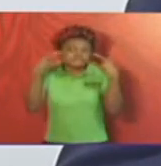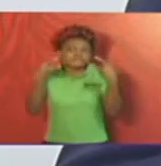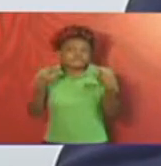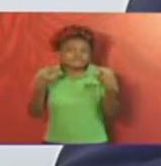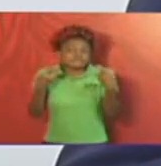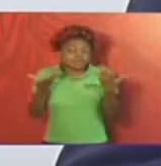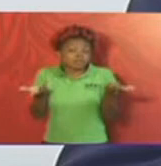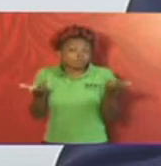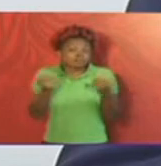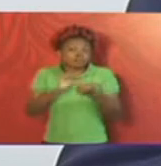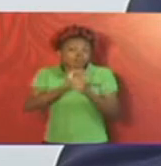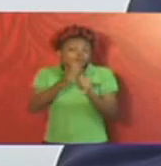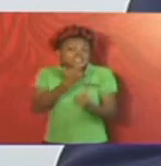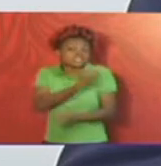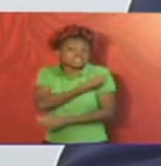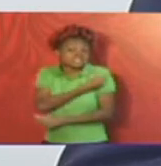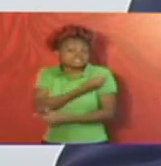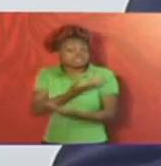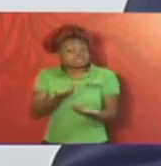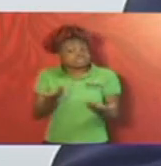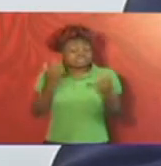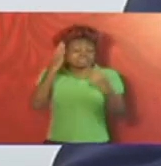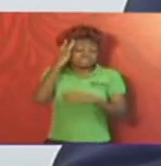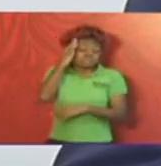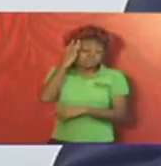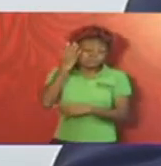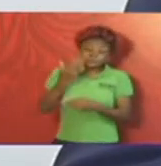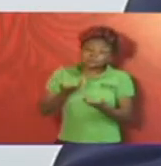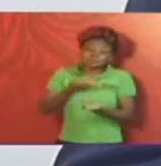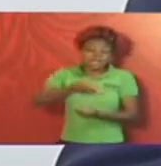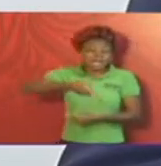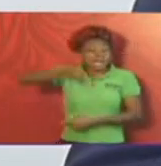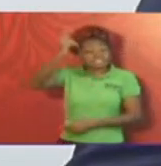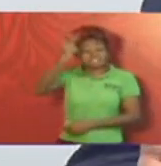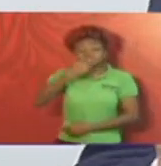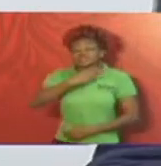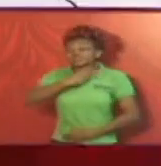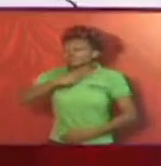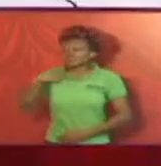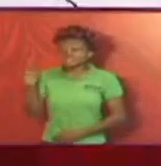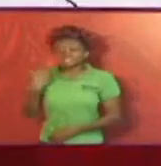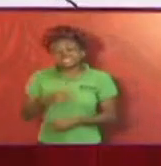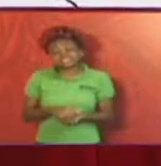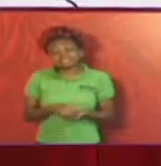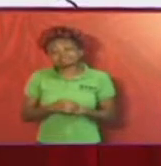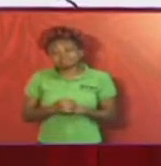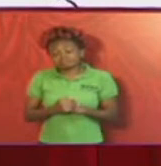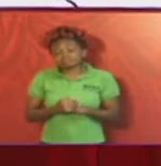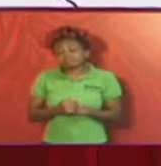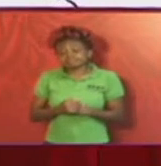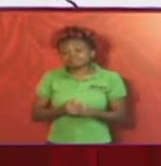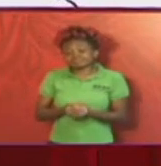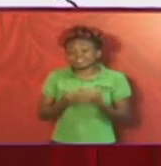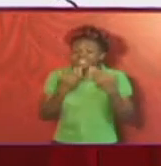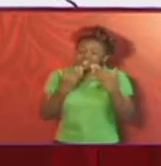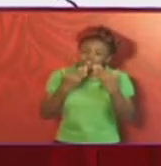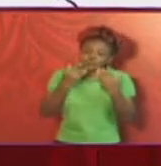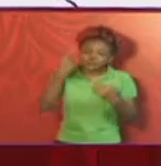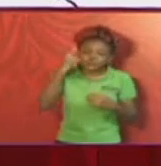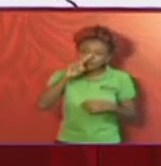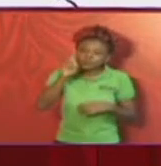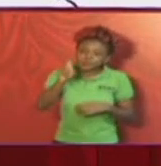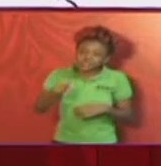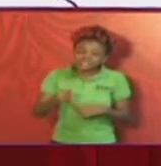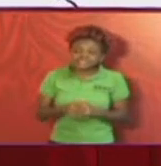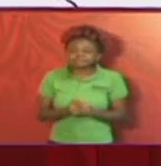are risks that we have to consider. So thank you for your two questions, Renuka. Thank you very much, Minister. We now